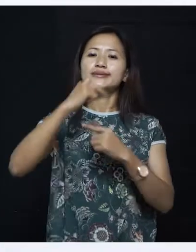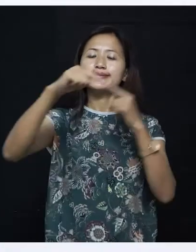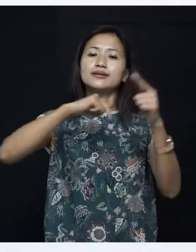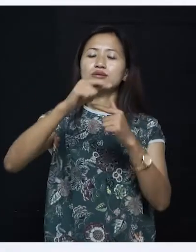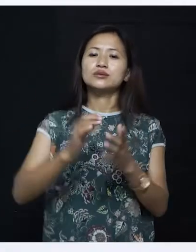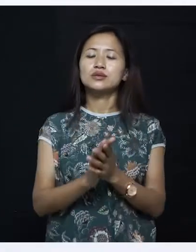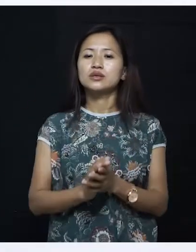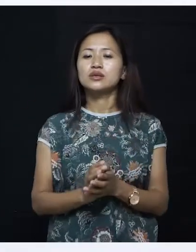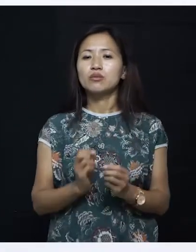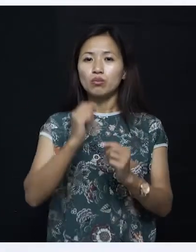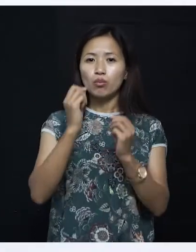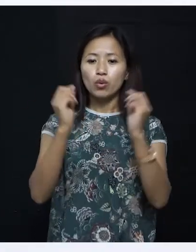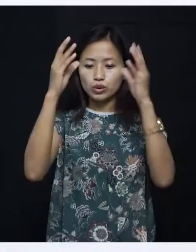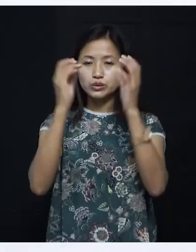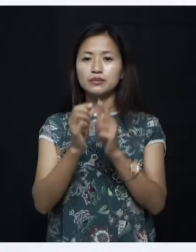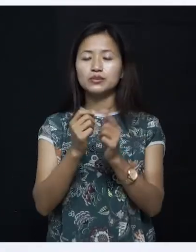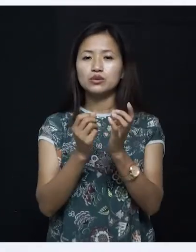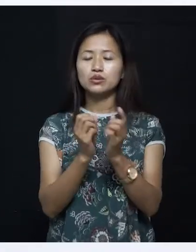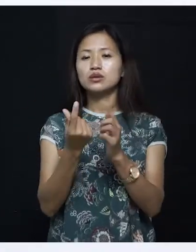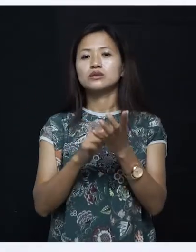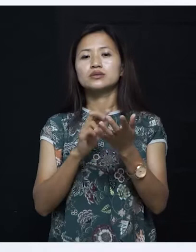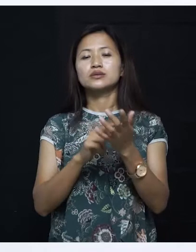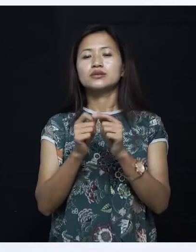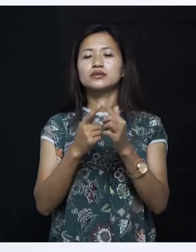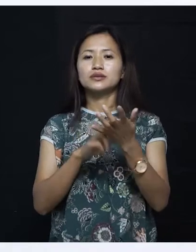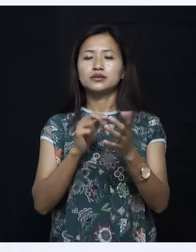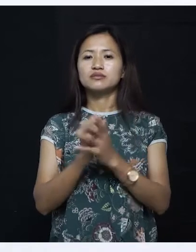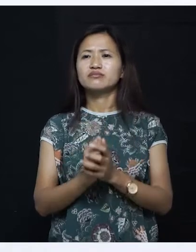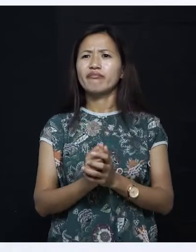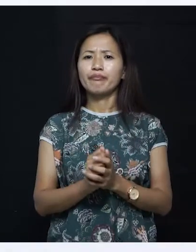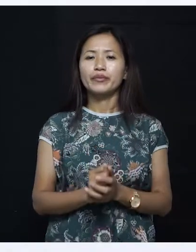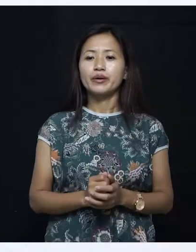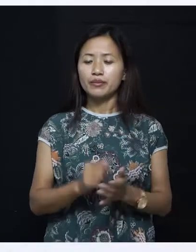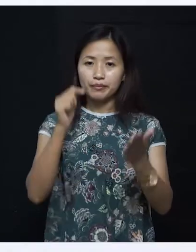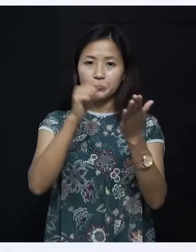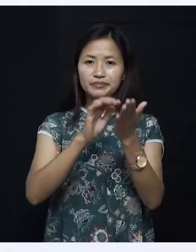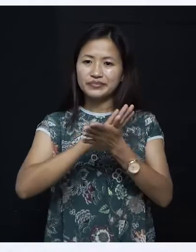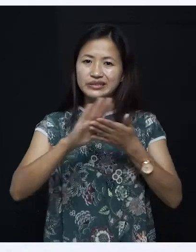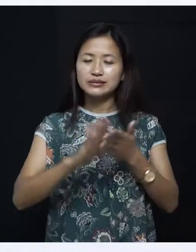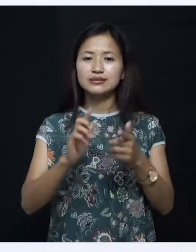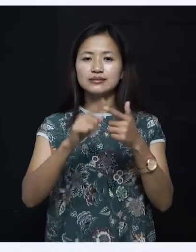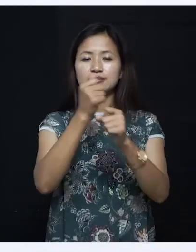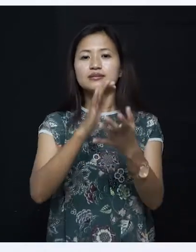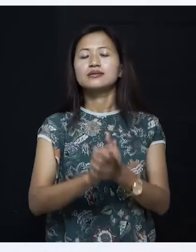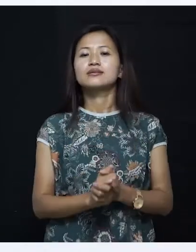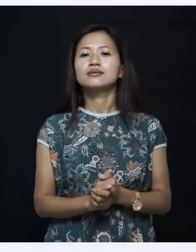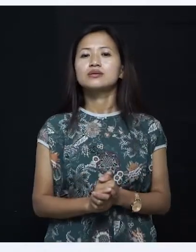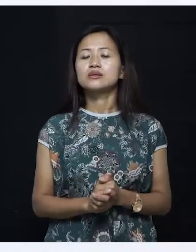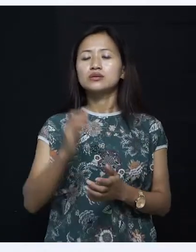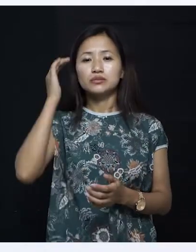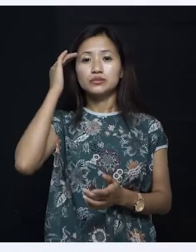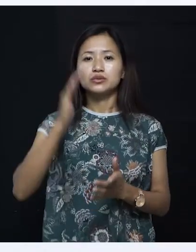in what way, okay, here they have mentioned clearly. Now they have even given an example, and that is, do you